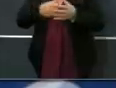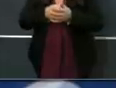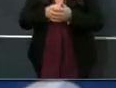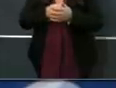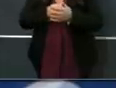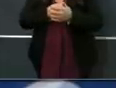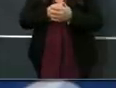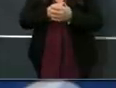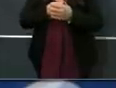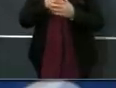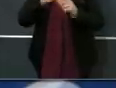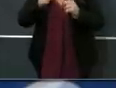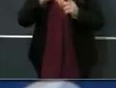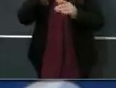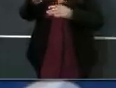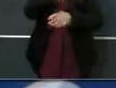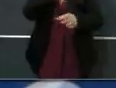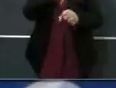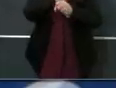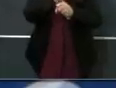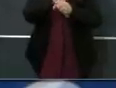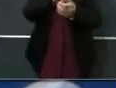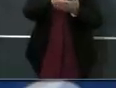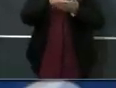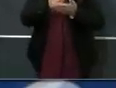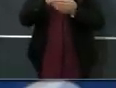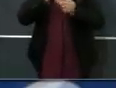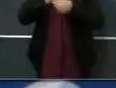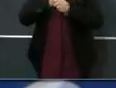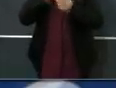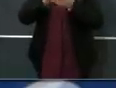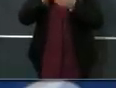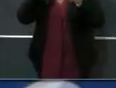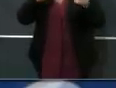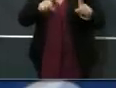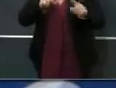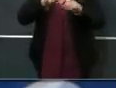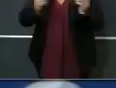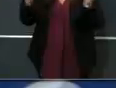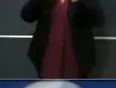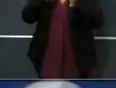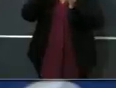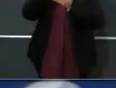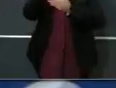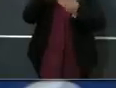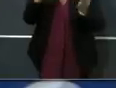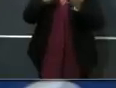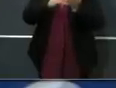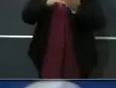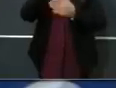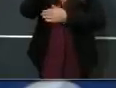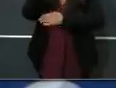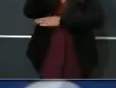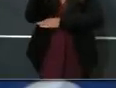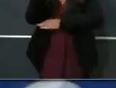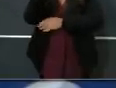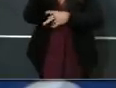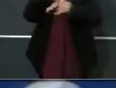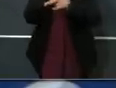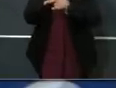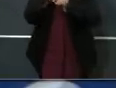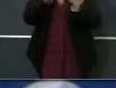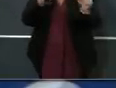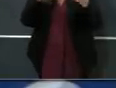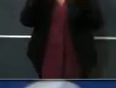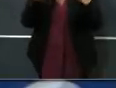back updating you on a daily basis, including tomorrow at noon. Take care, everybody. Stay healthy, stay safe, and